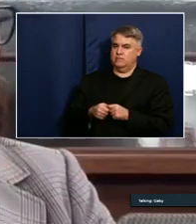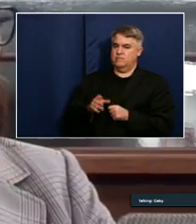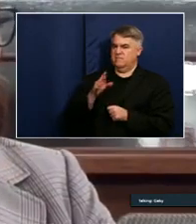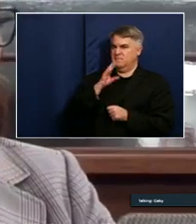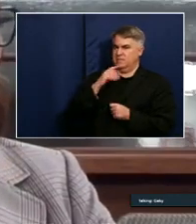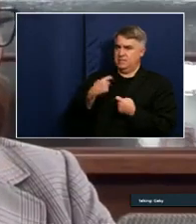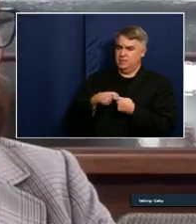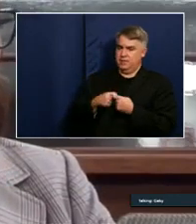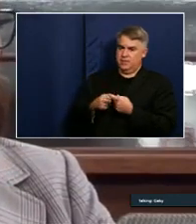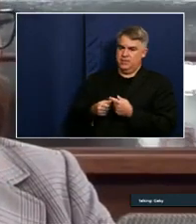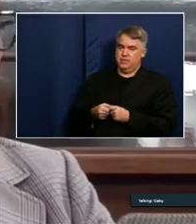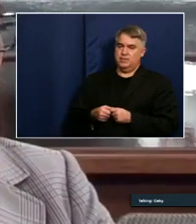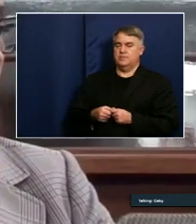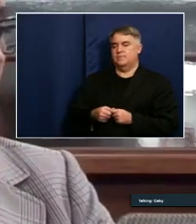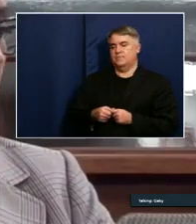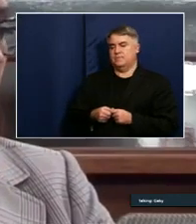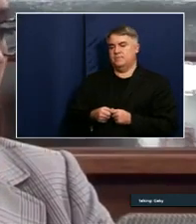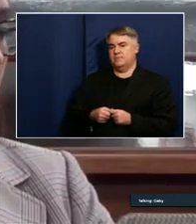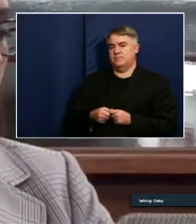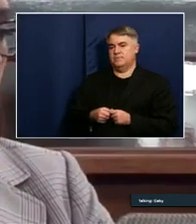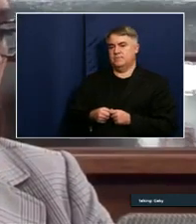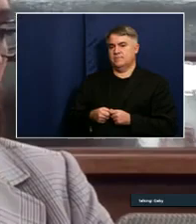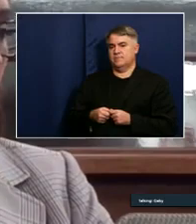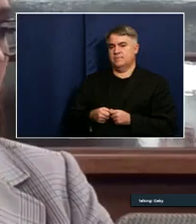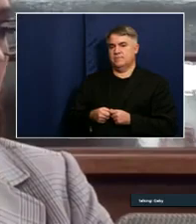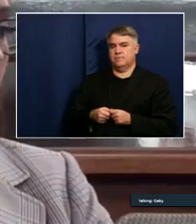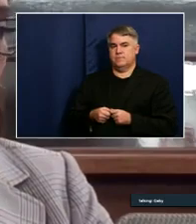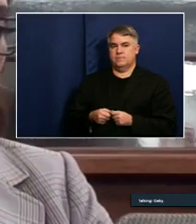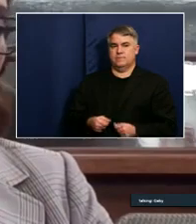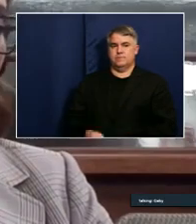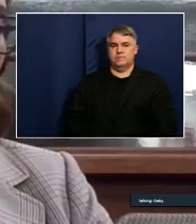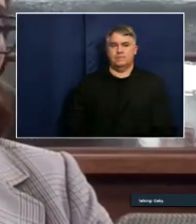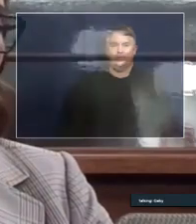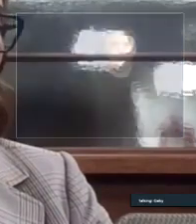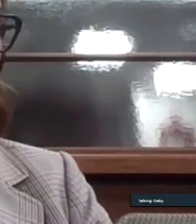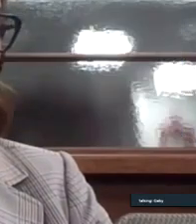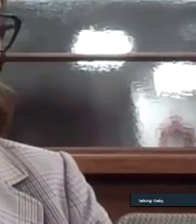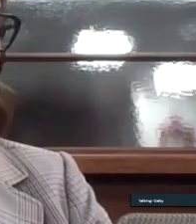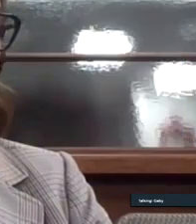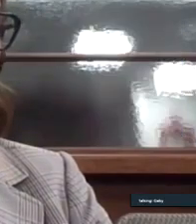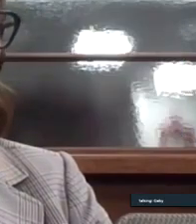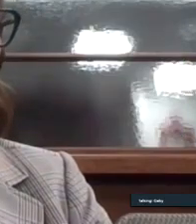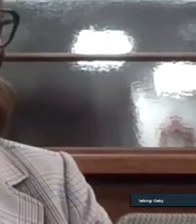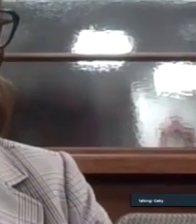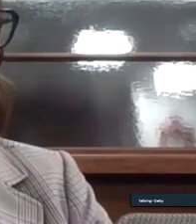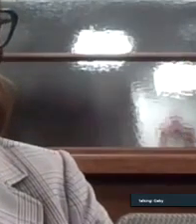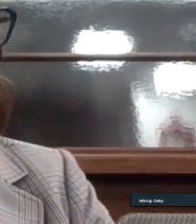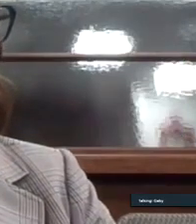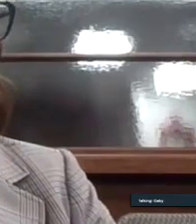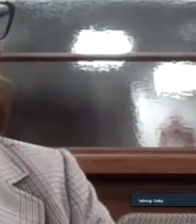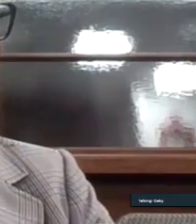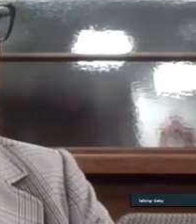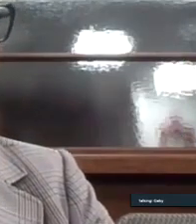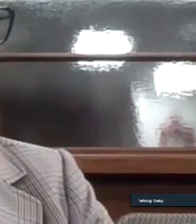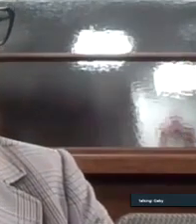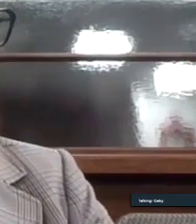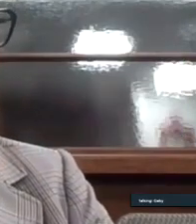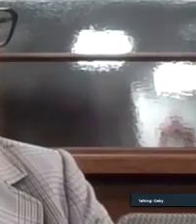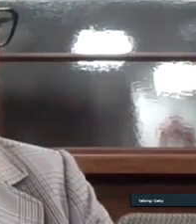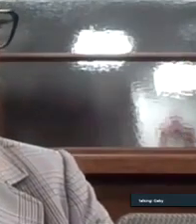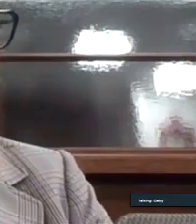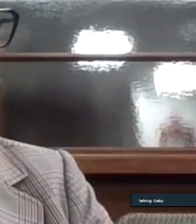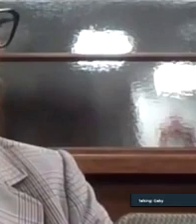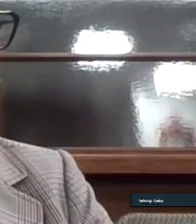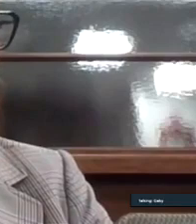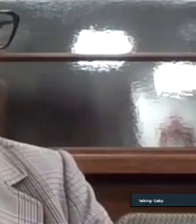evitar turismo que viene a ponerse vacunas de otros países, quitándole vacunas a residentes de la región? What is the county doing